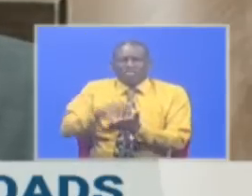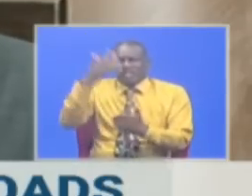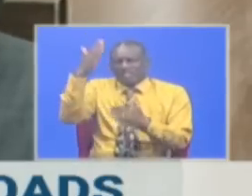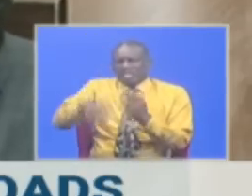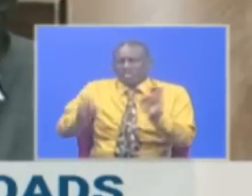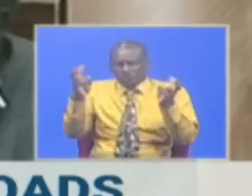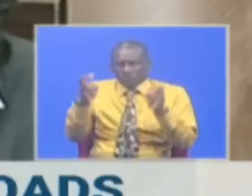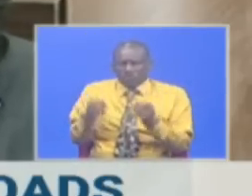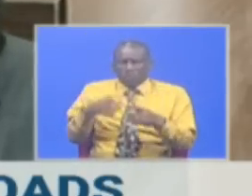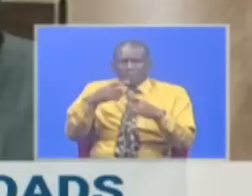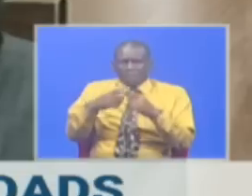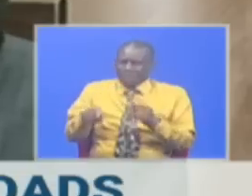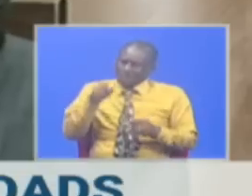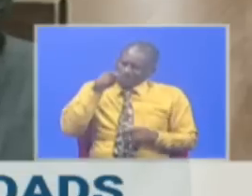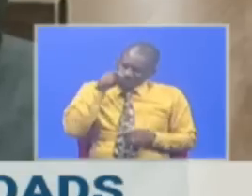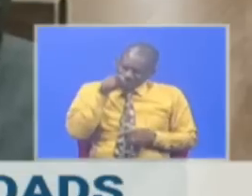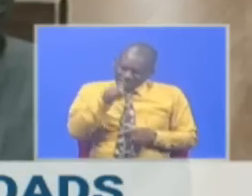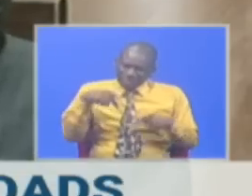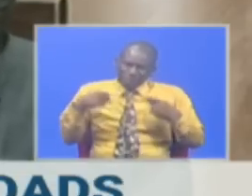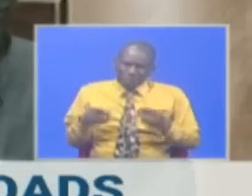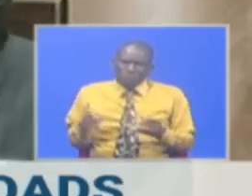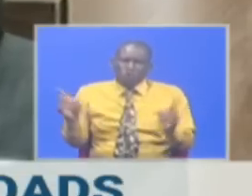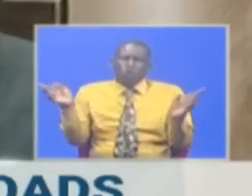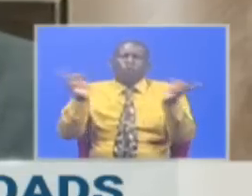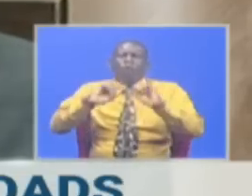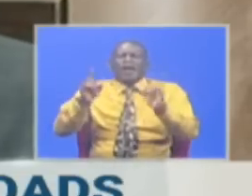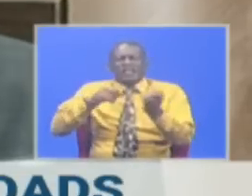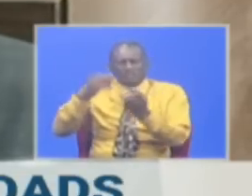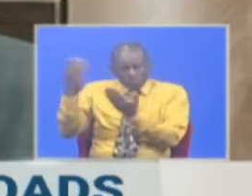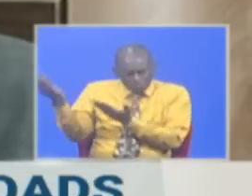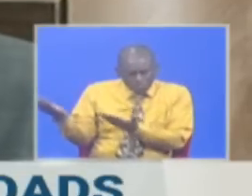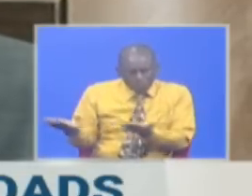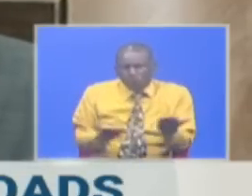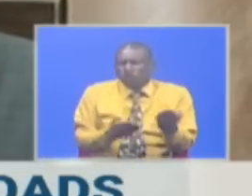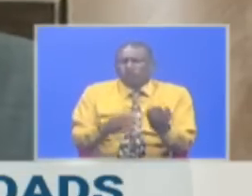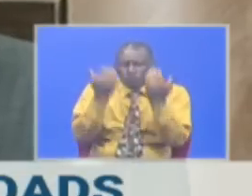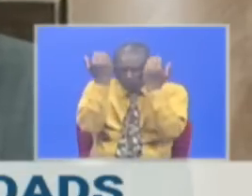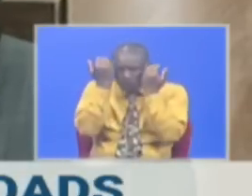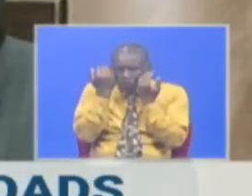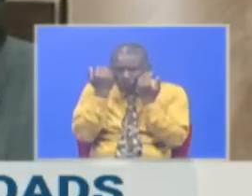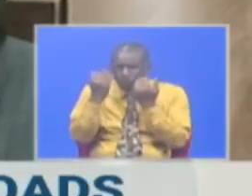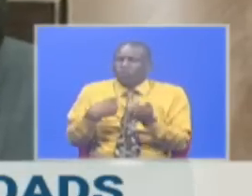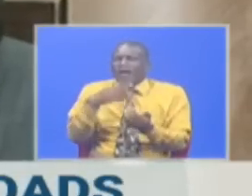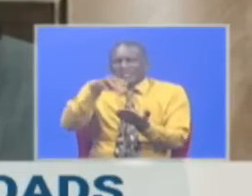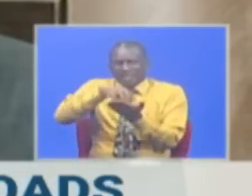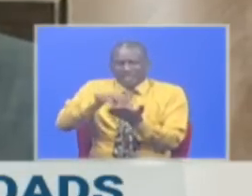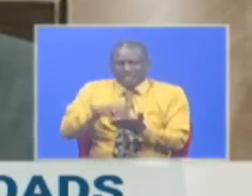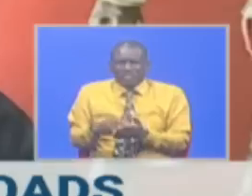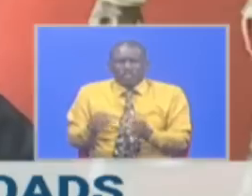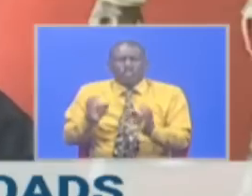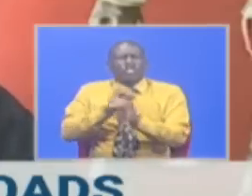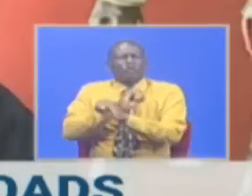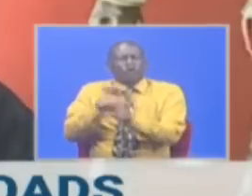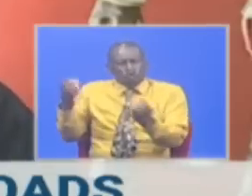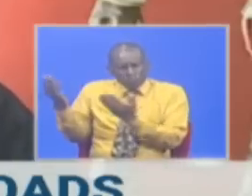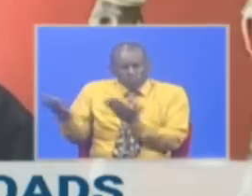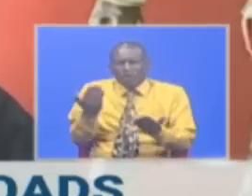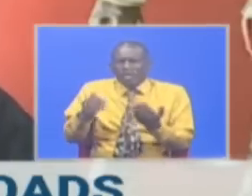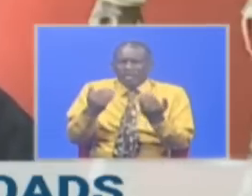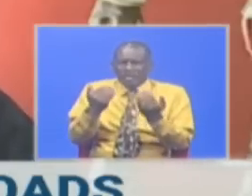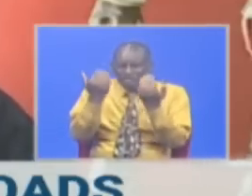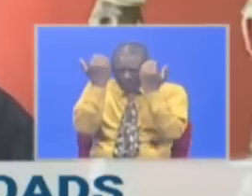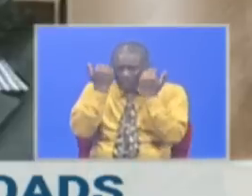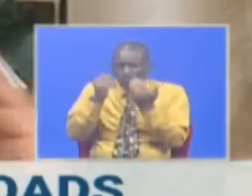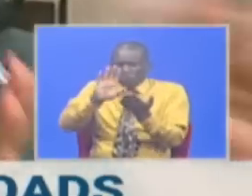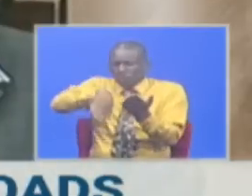Okay. But these people were never ever brought to take plea. Okay. It was application upon Okay. It was application upon